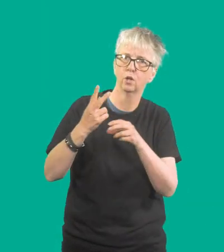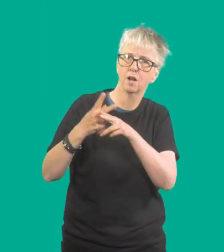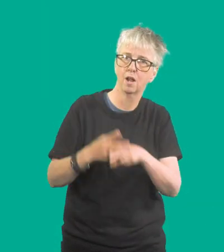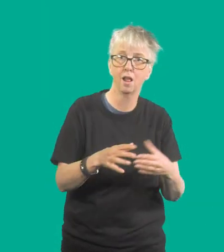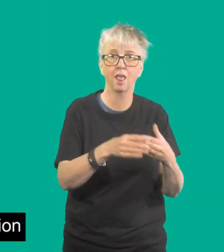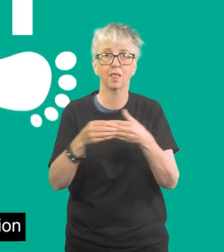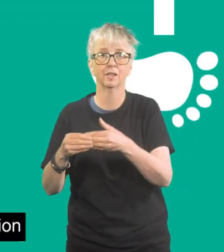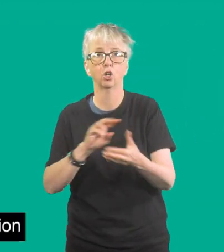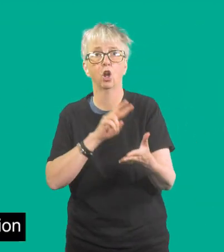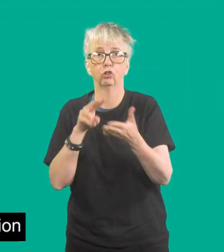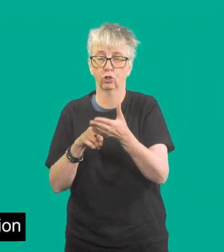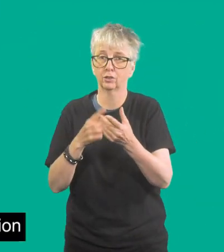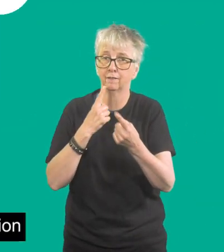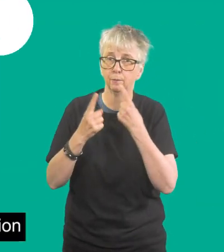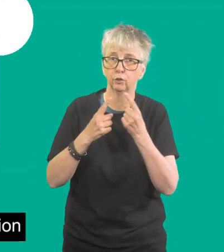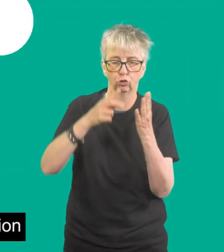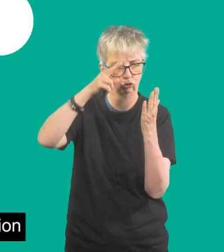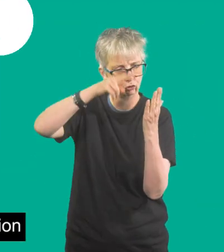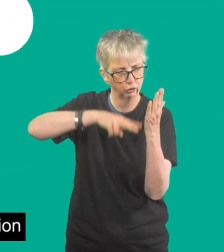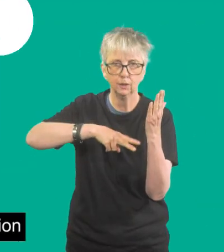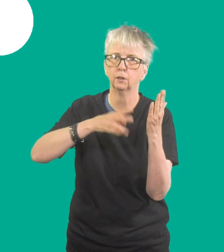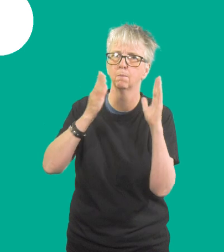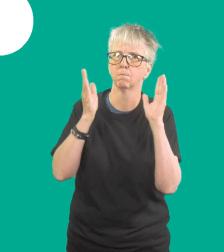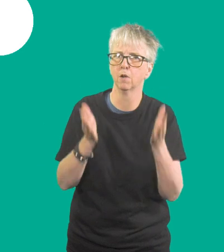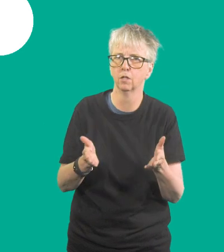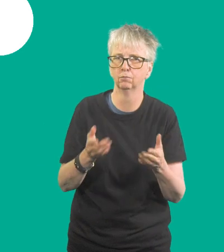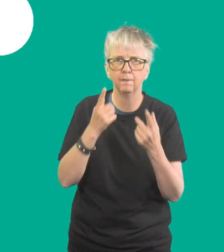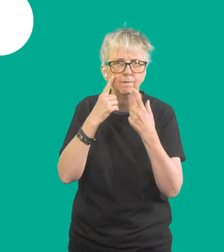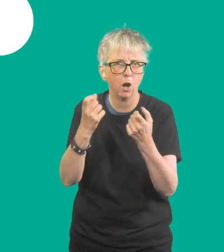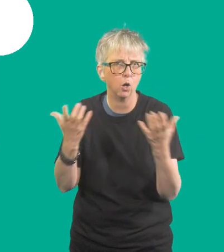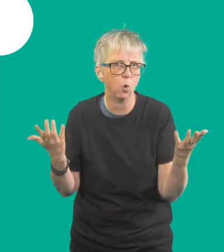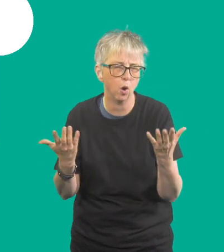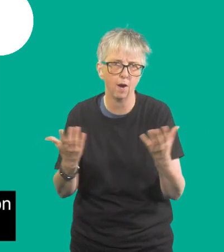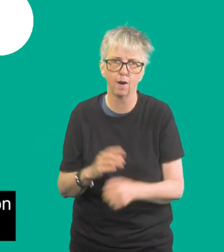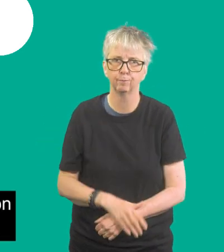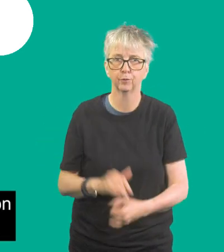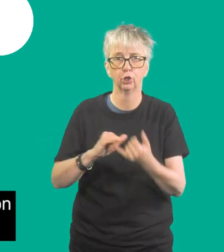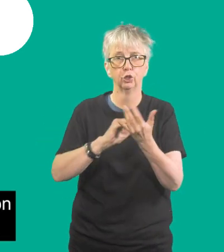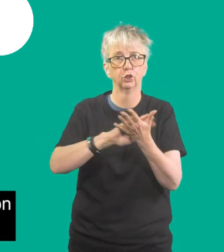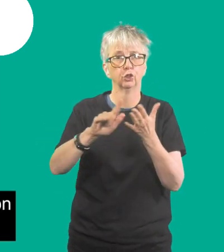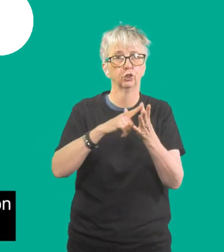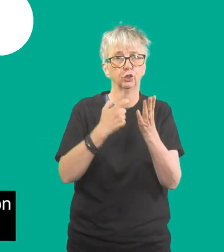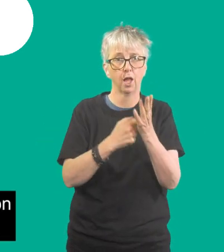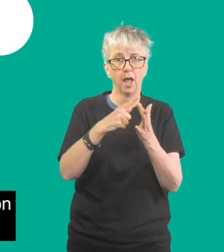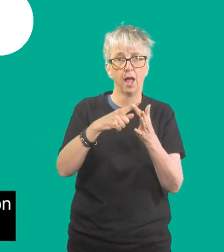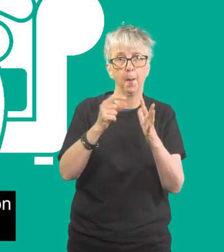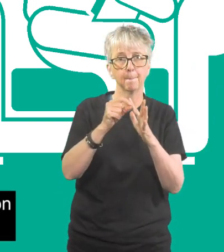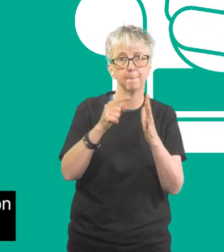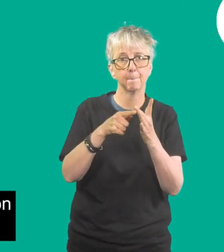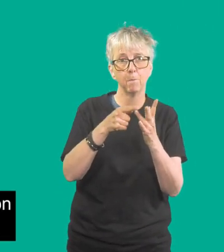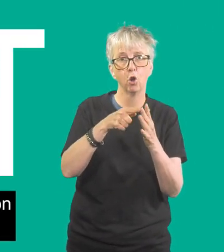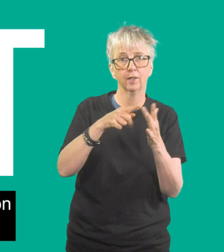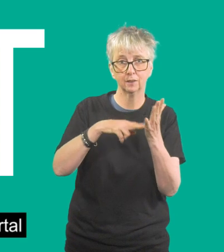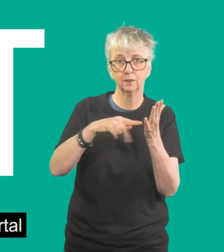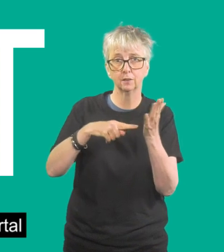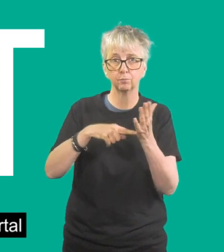Step 1. To request for accessible information, all adult social care leads must read the contract information provided